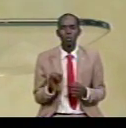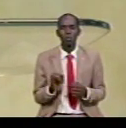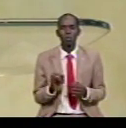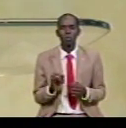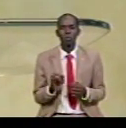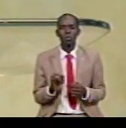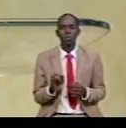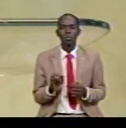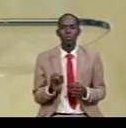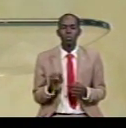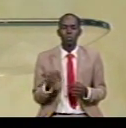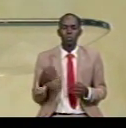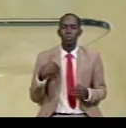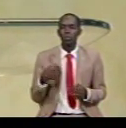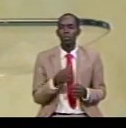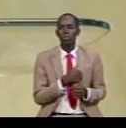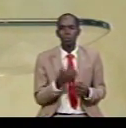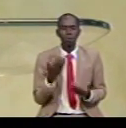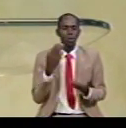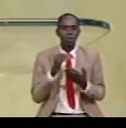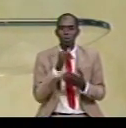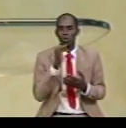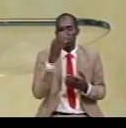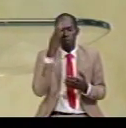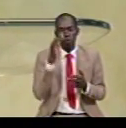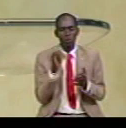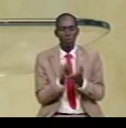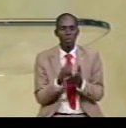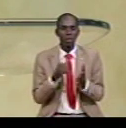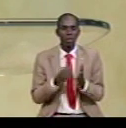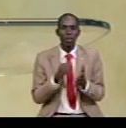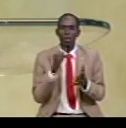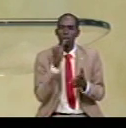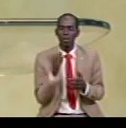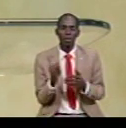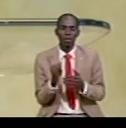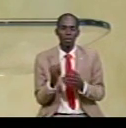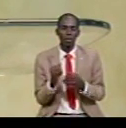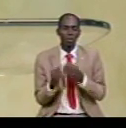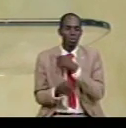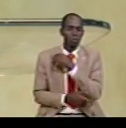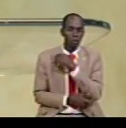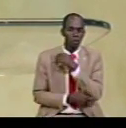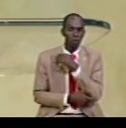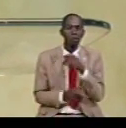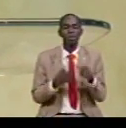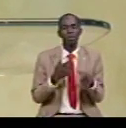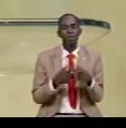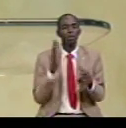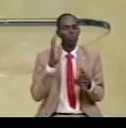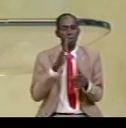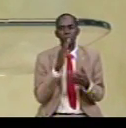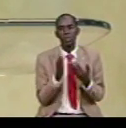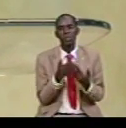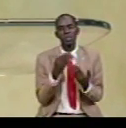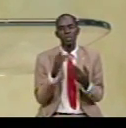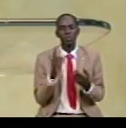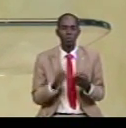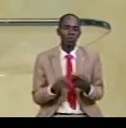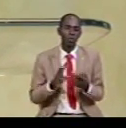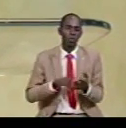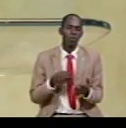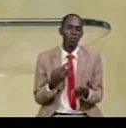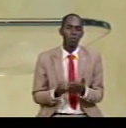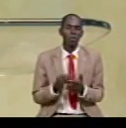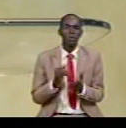actually know that it is temptation, the likelihood to fall is there. And that's why it becomes very, very important